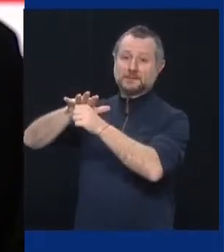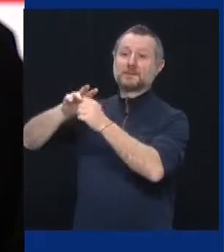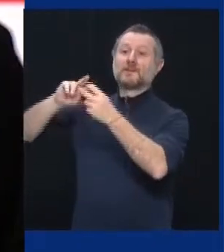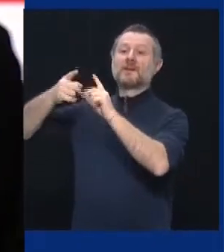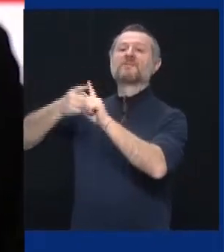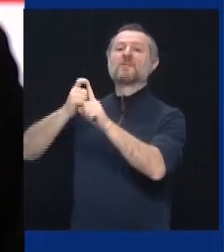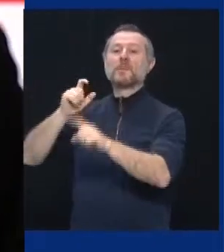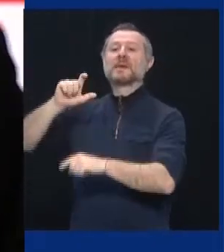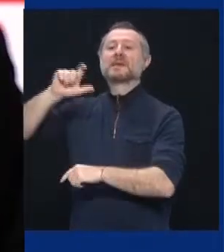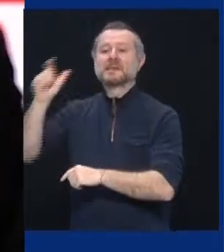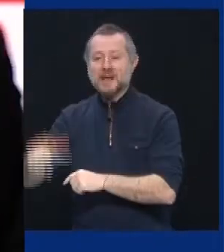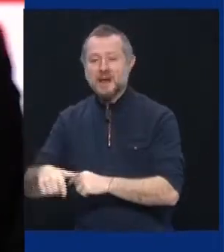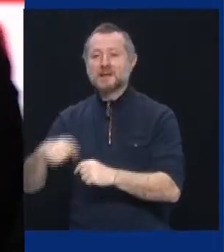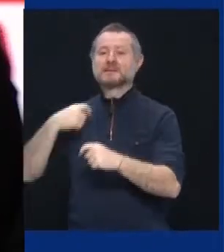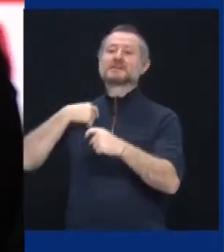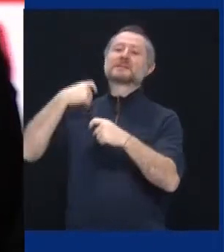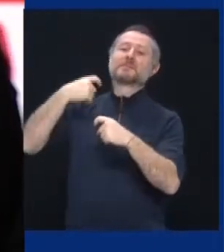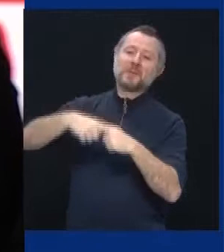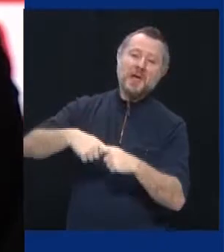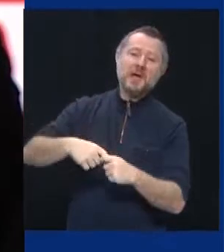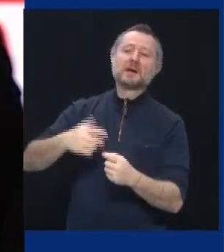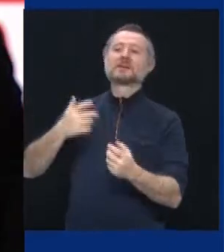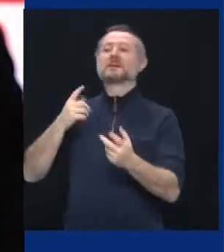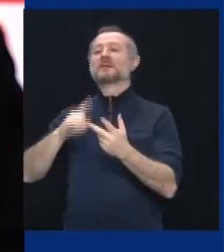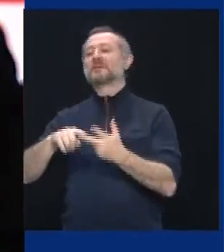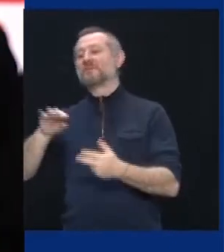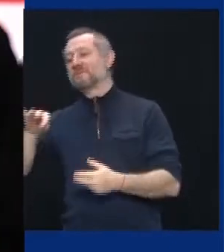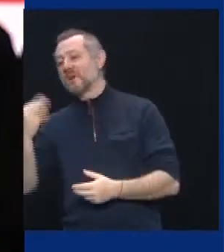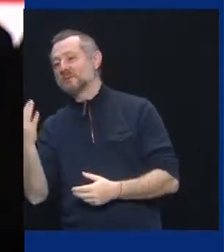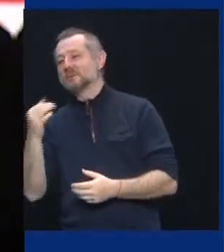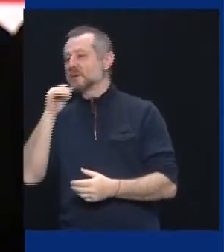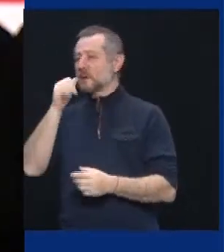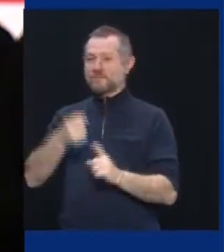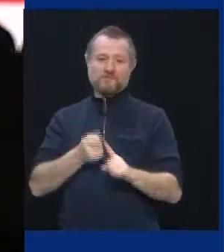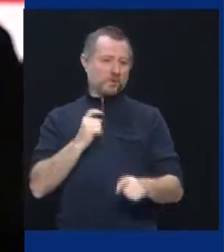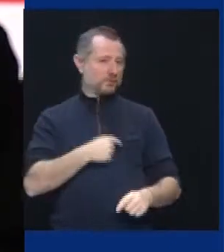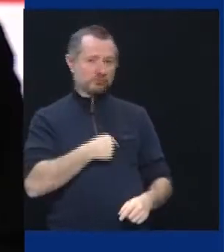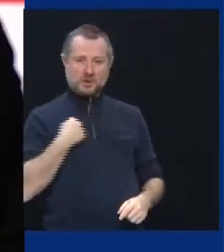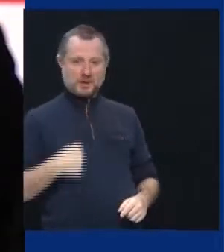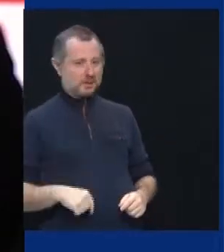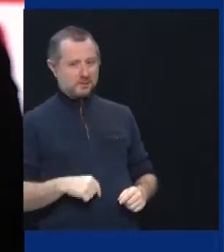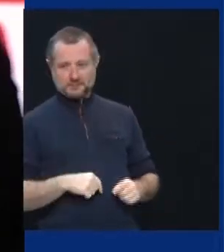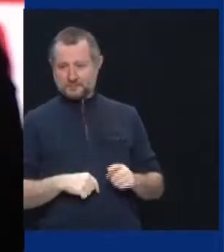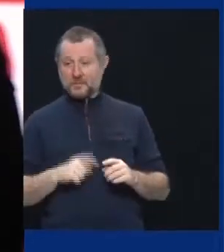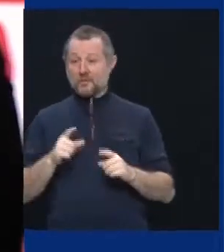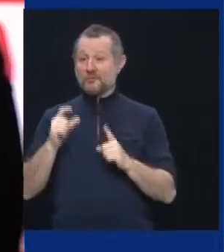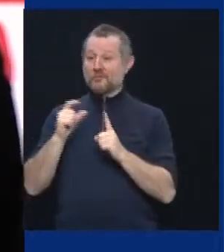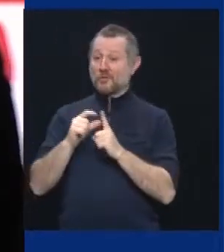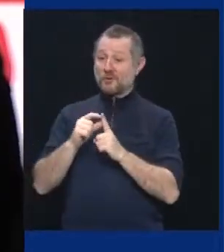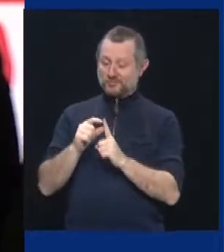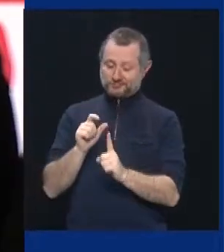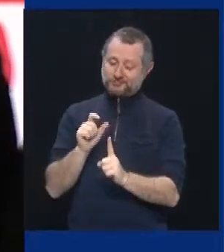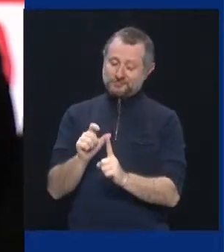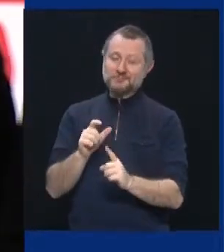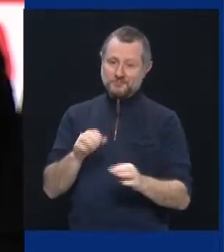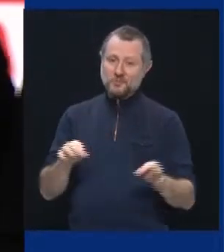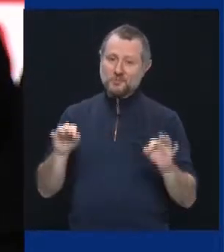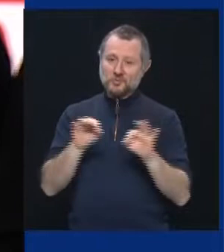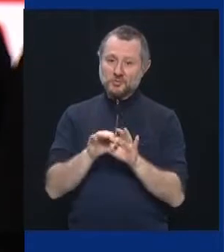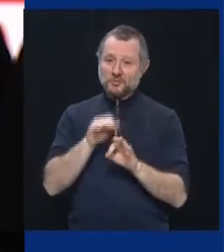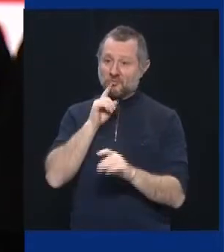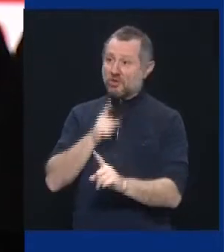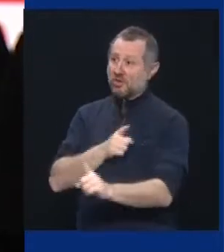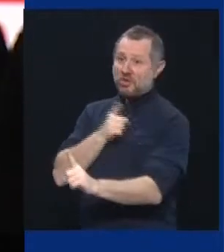Spain, came from France, didn't come from China. So words matter, and the division has to stop,